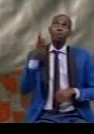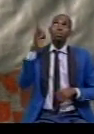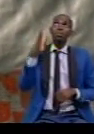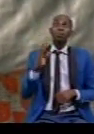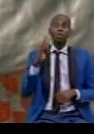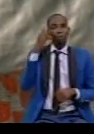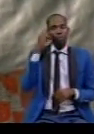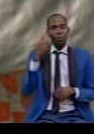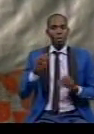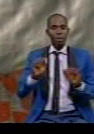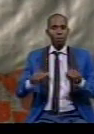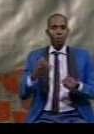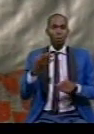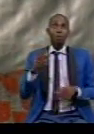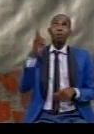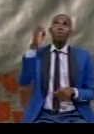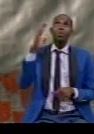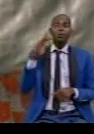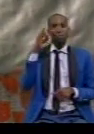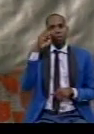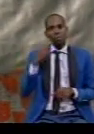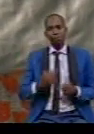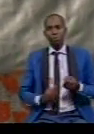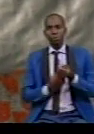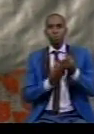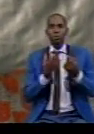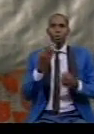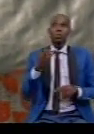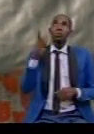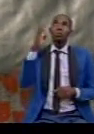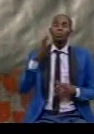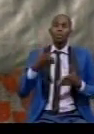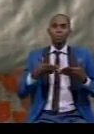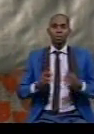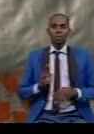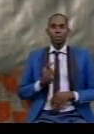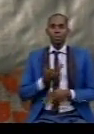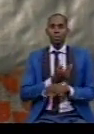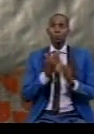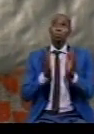on serpents and scorpions. Somebody shout, Amen.